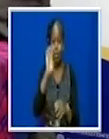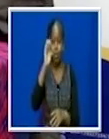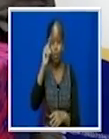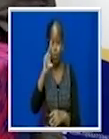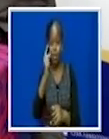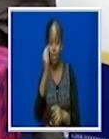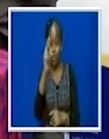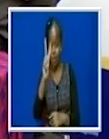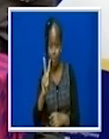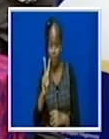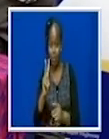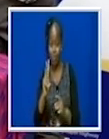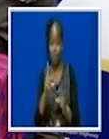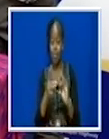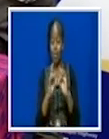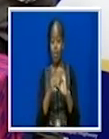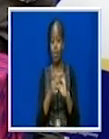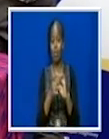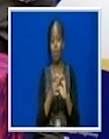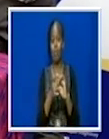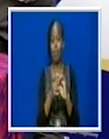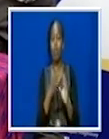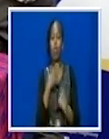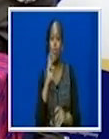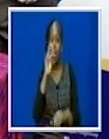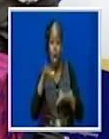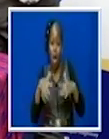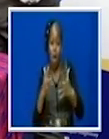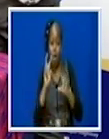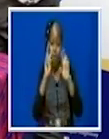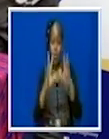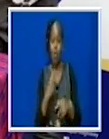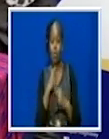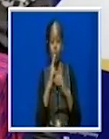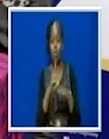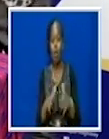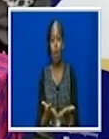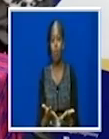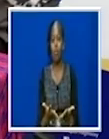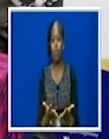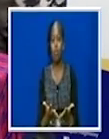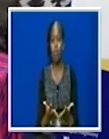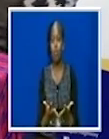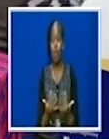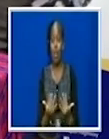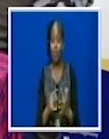see how the viewer is going to respond. Yes. Oh, the show has